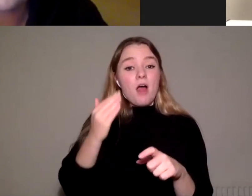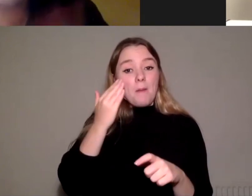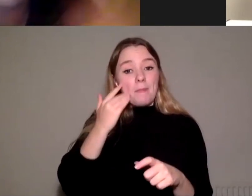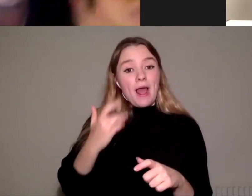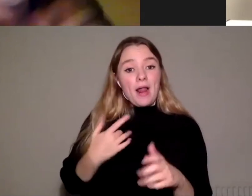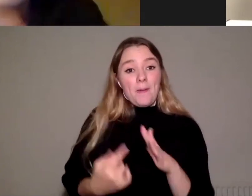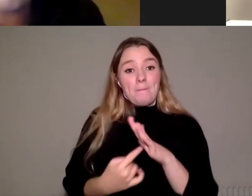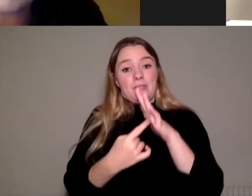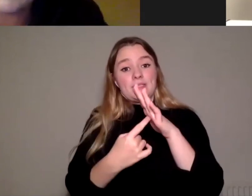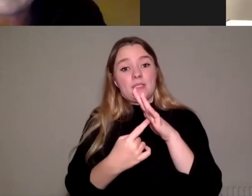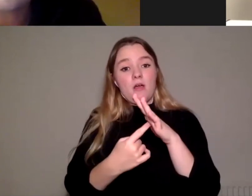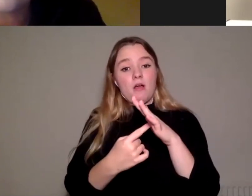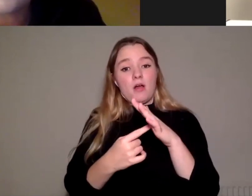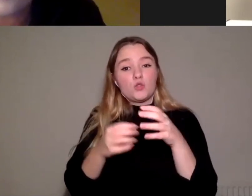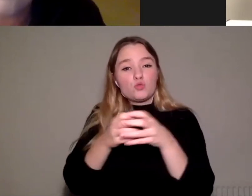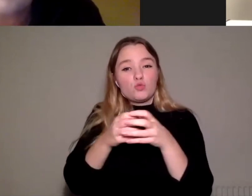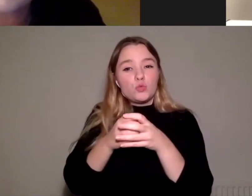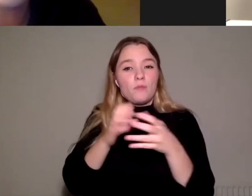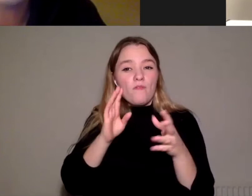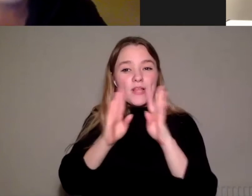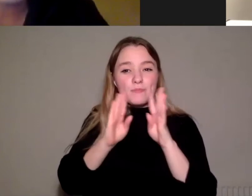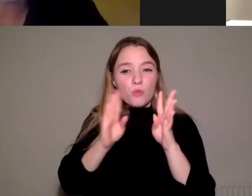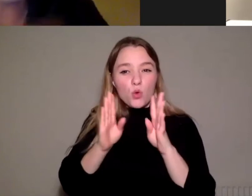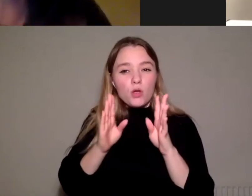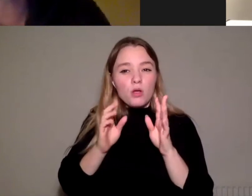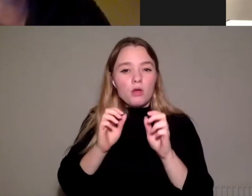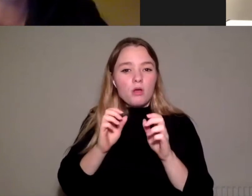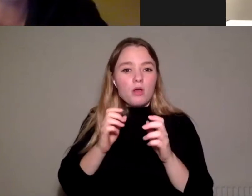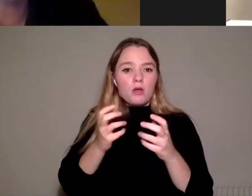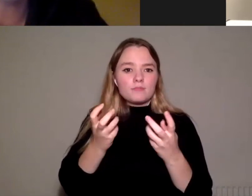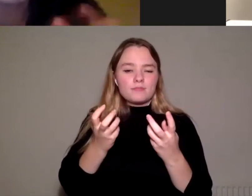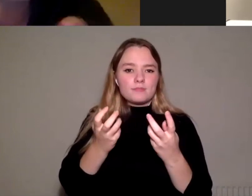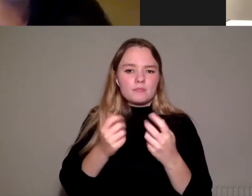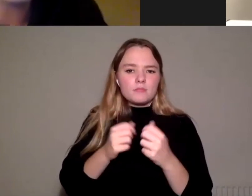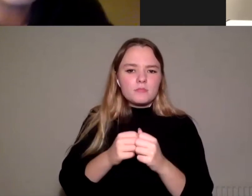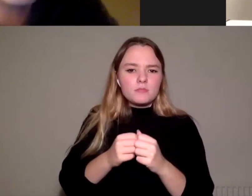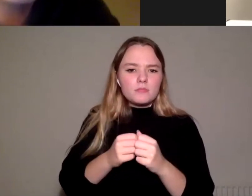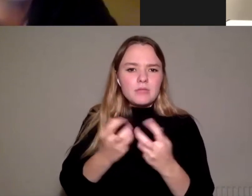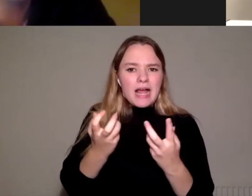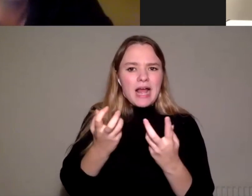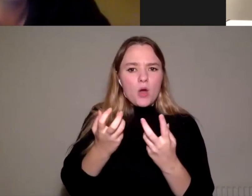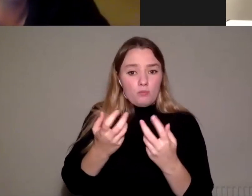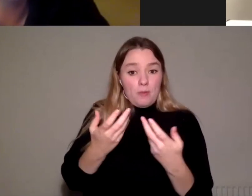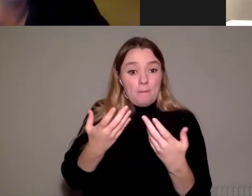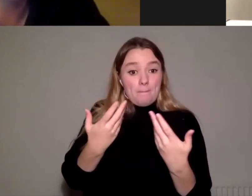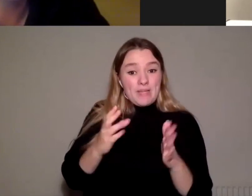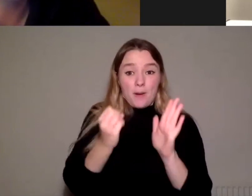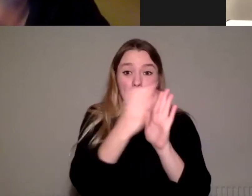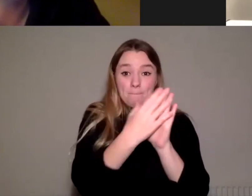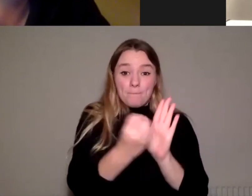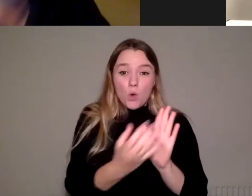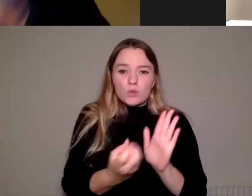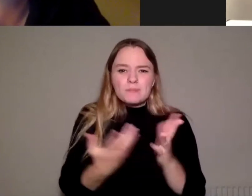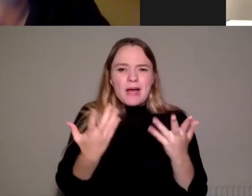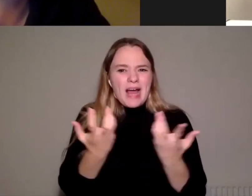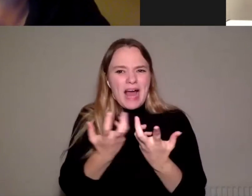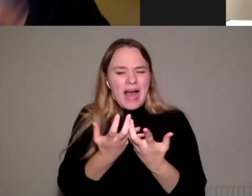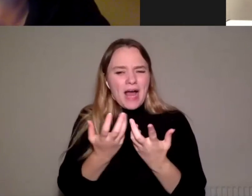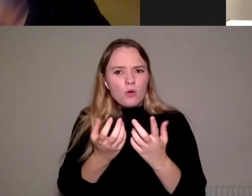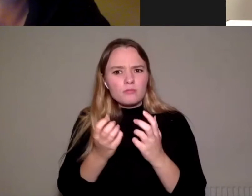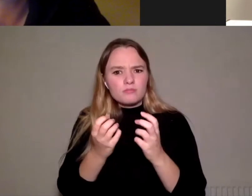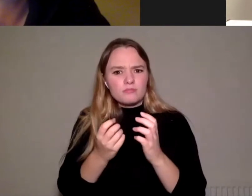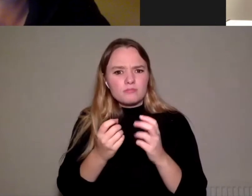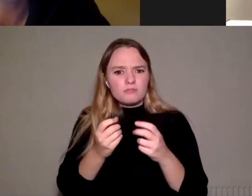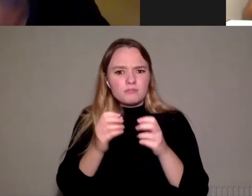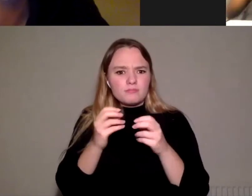reach the already converted. How do we go about getting the messages to the masses? Yeah, so this